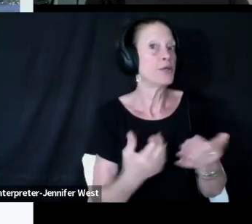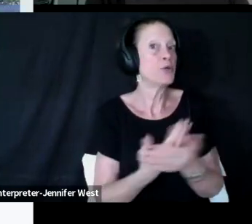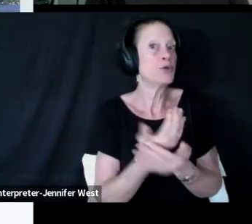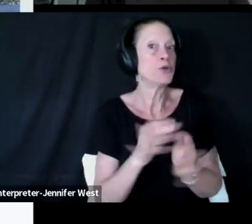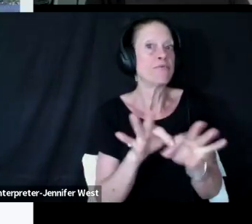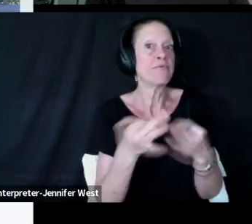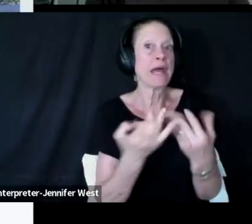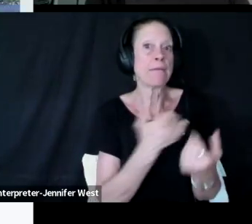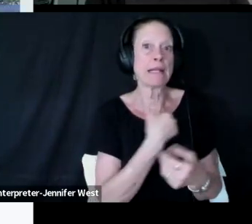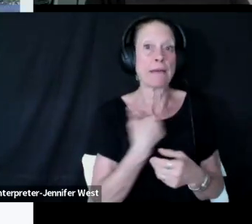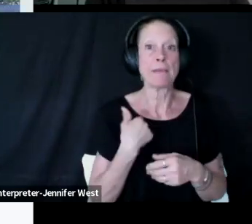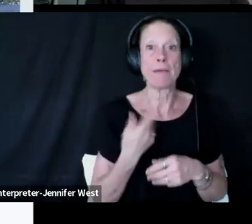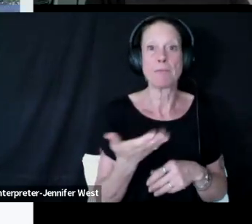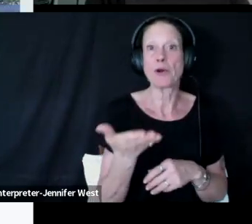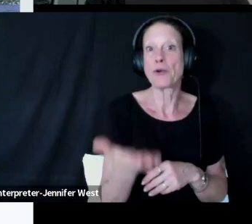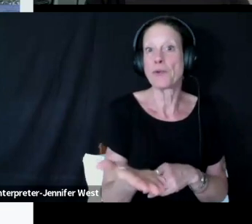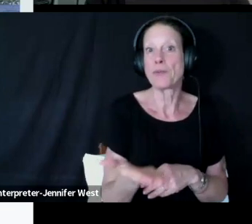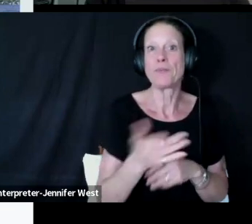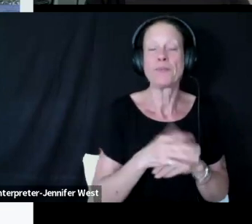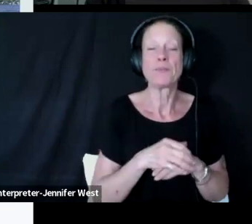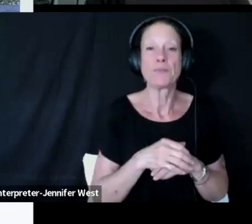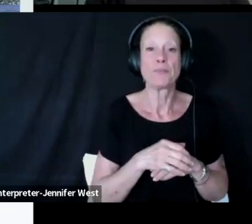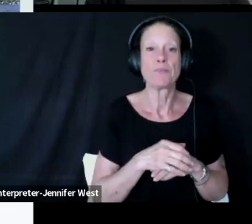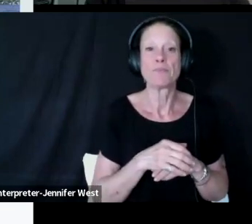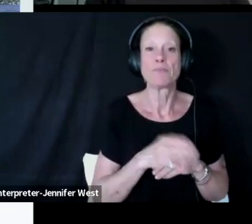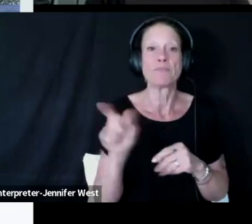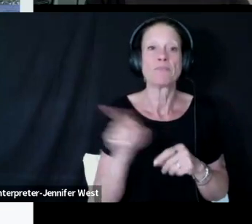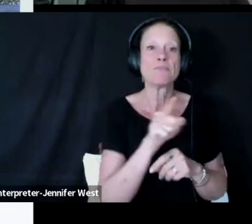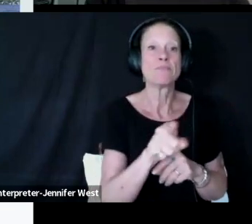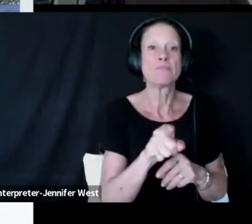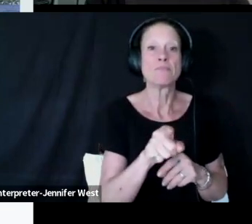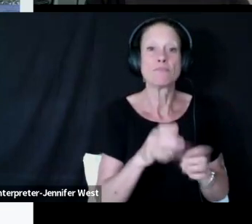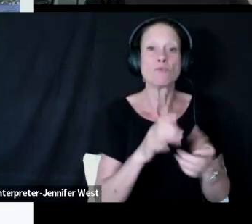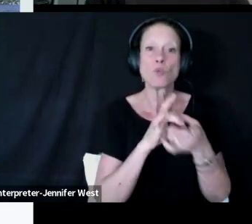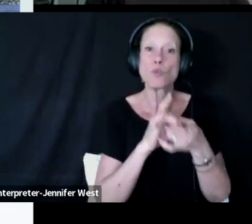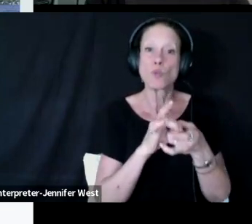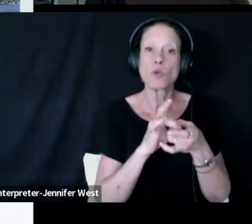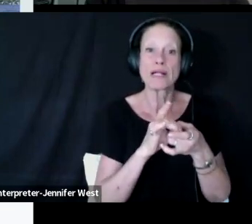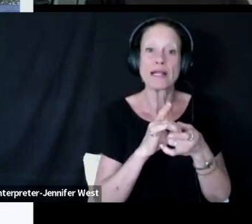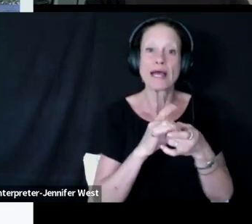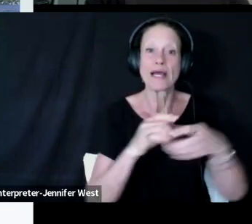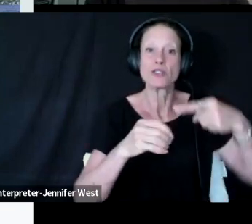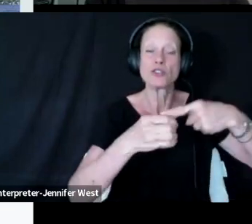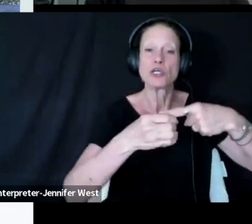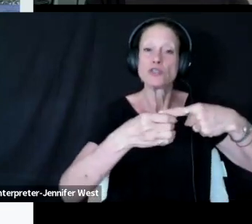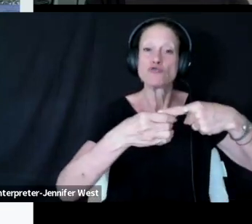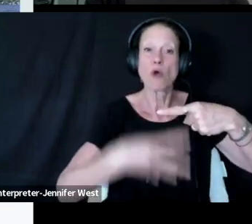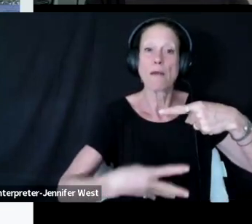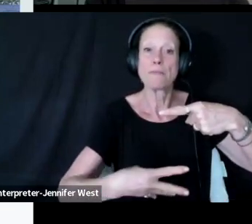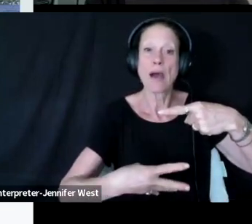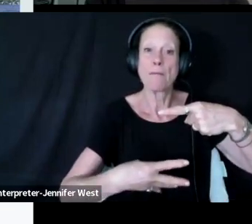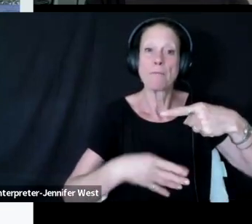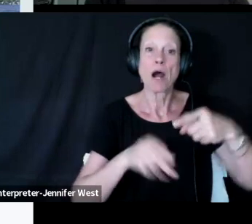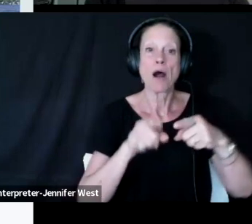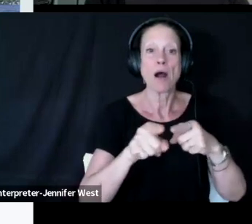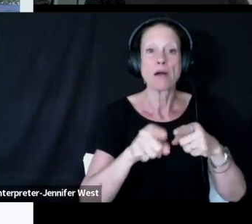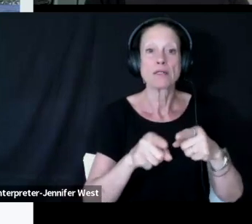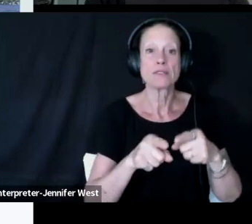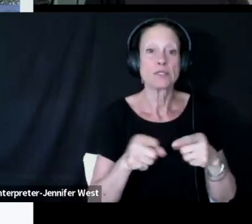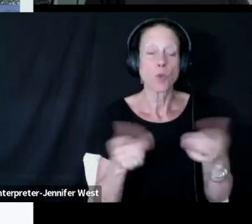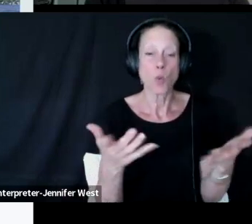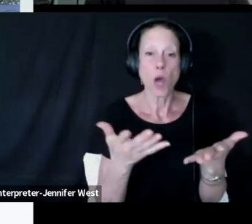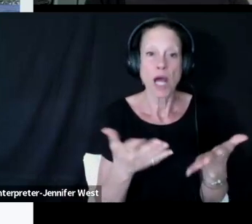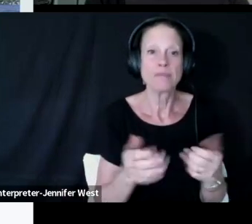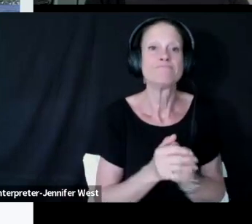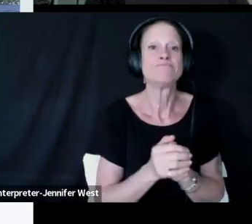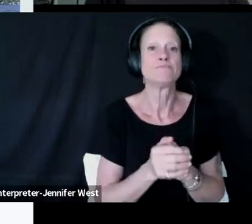member, it would come here. Relationship would have a drop-down box, so you can pick the relationship. You're going to